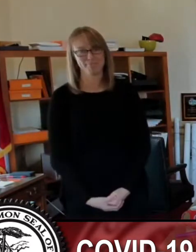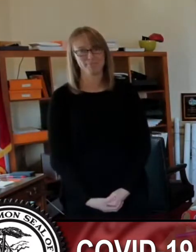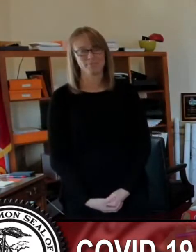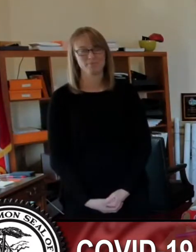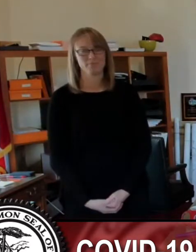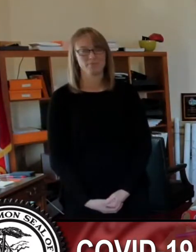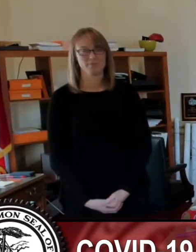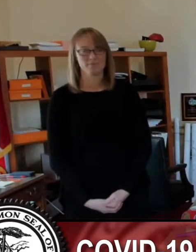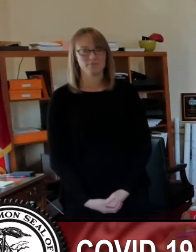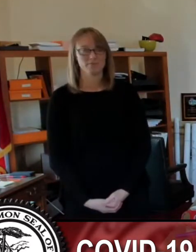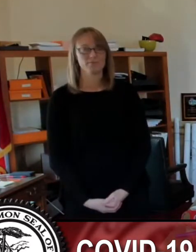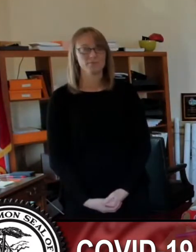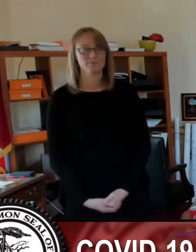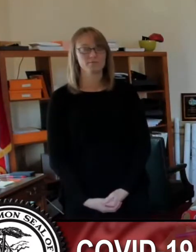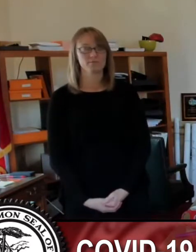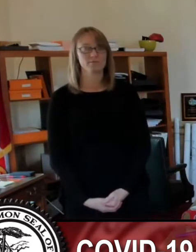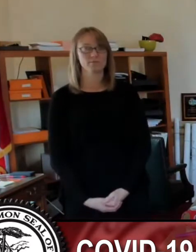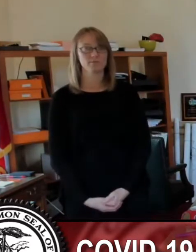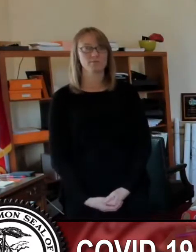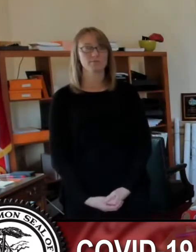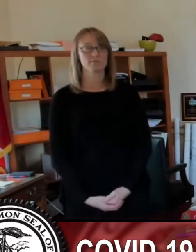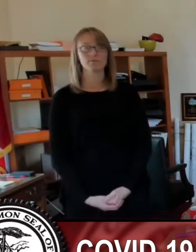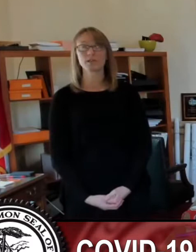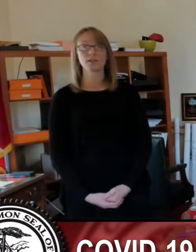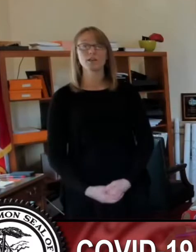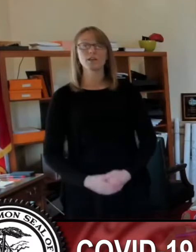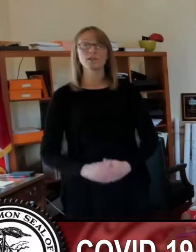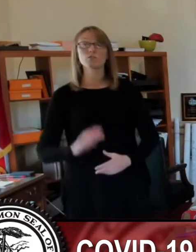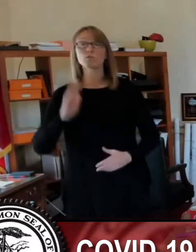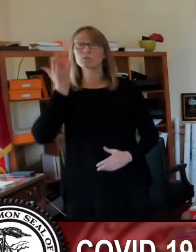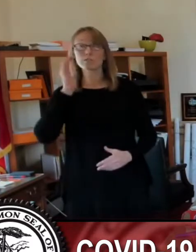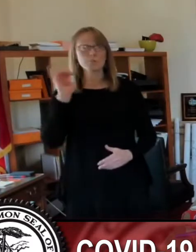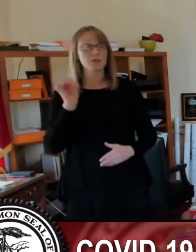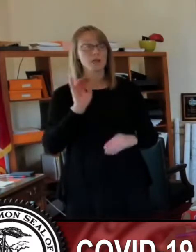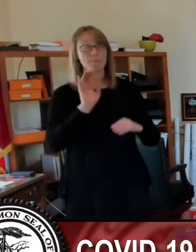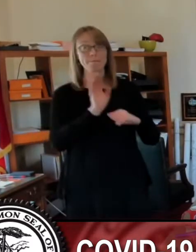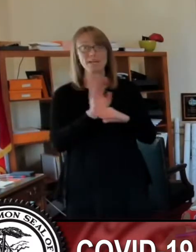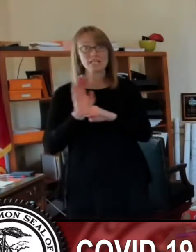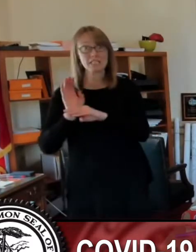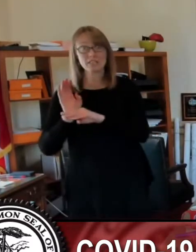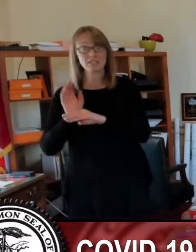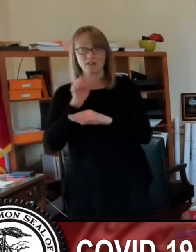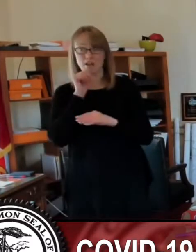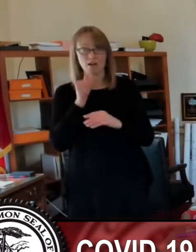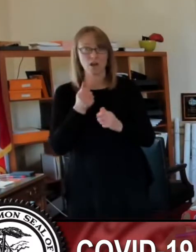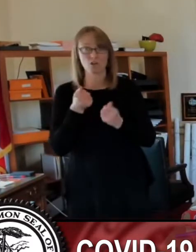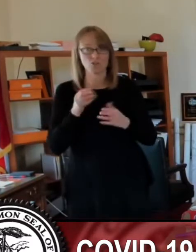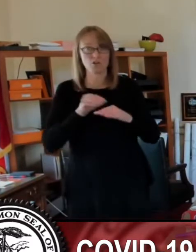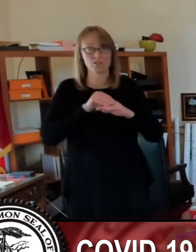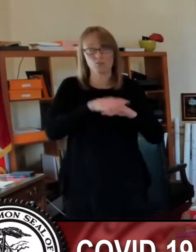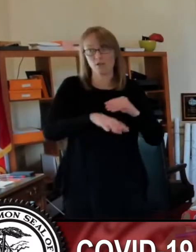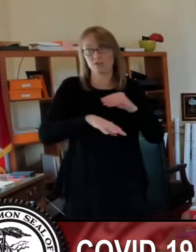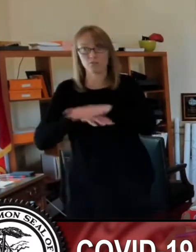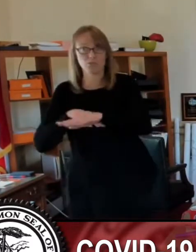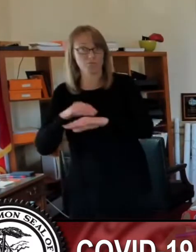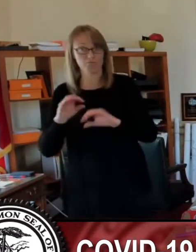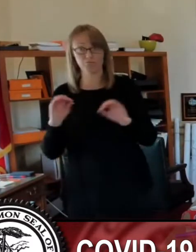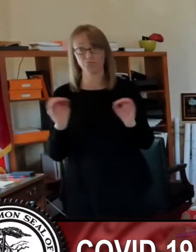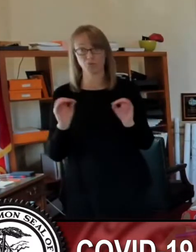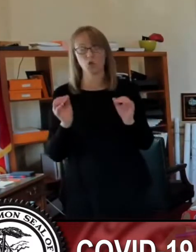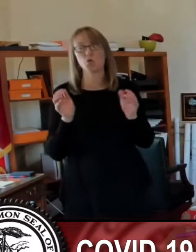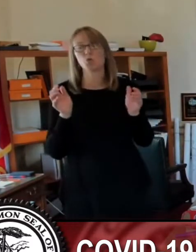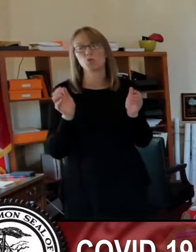businesses is not where it seems that this is happening. It's happening in small social gatherings. You